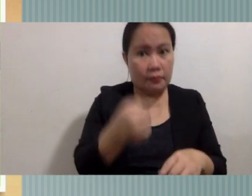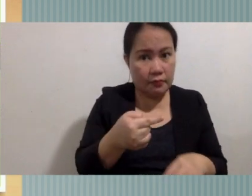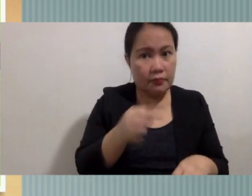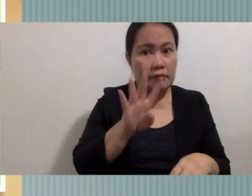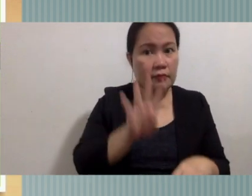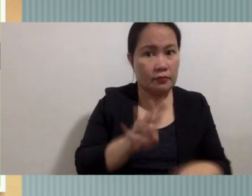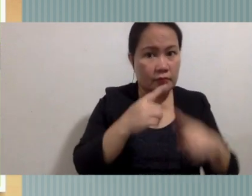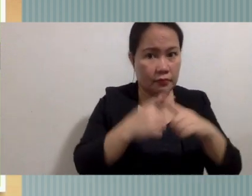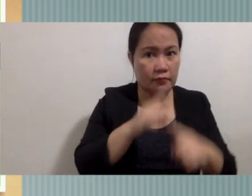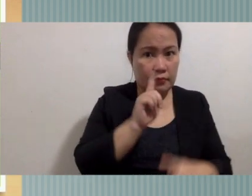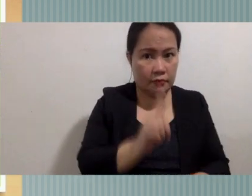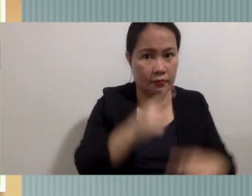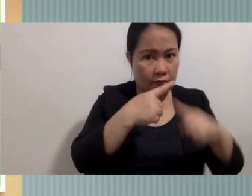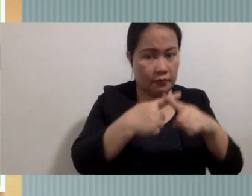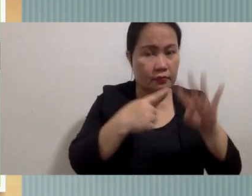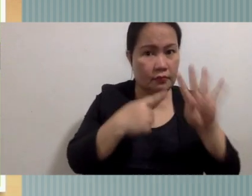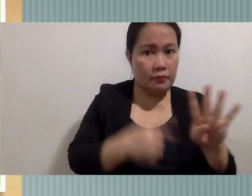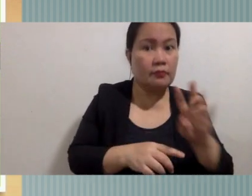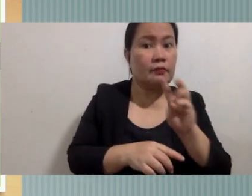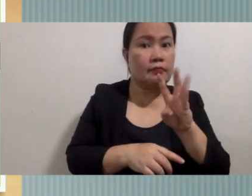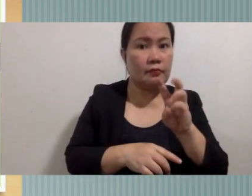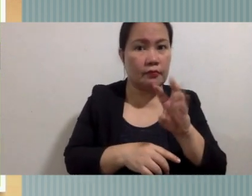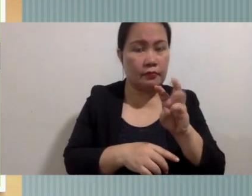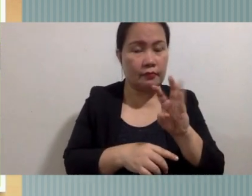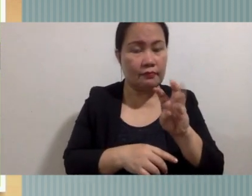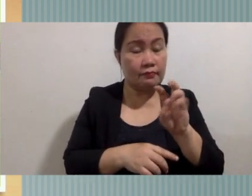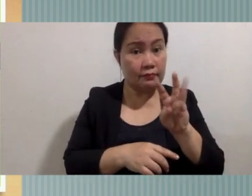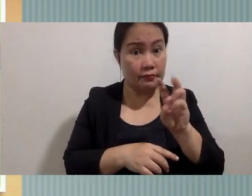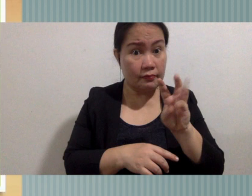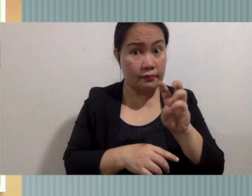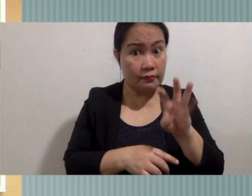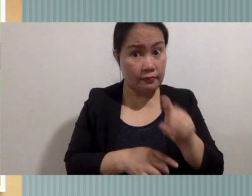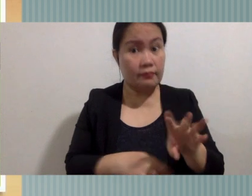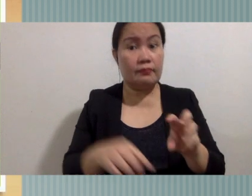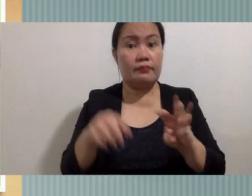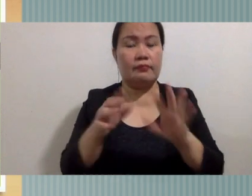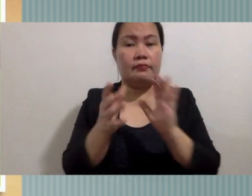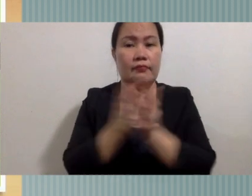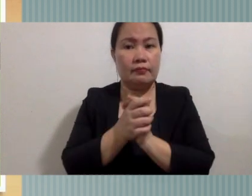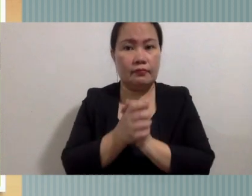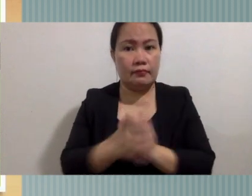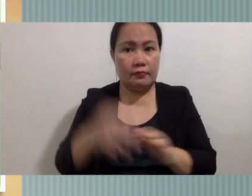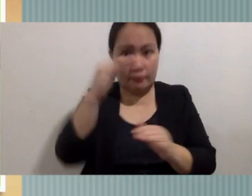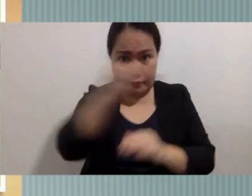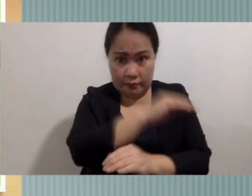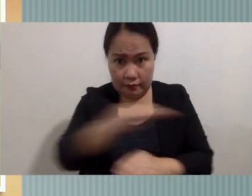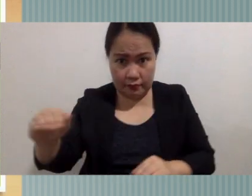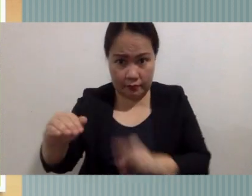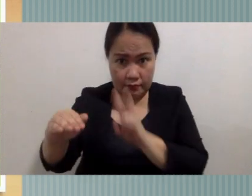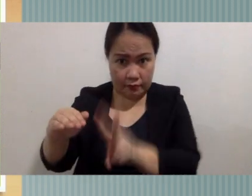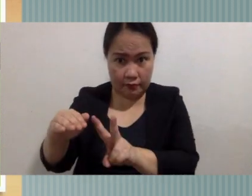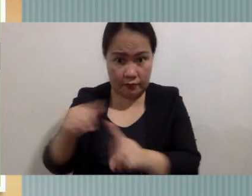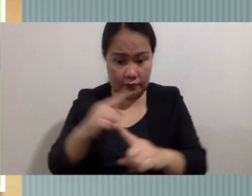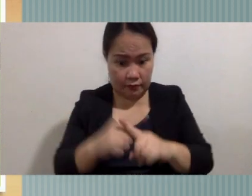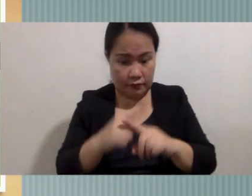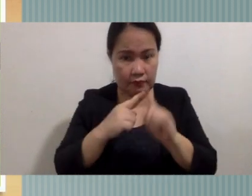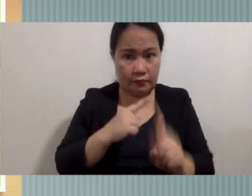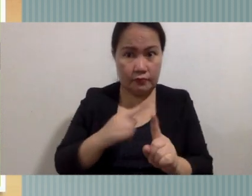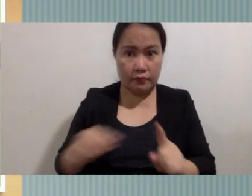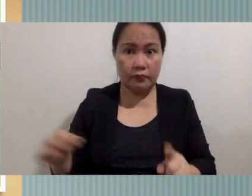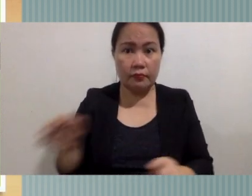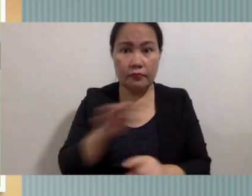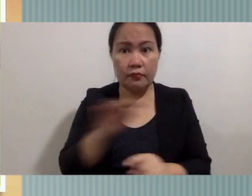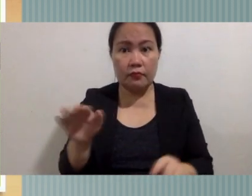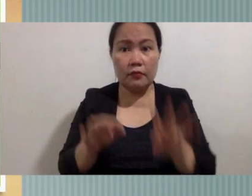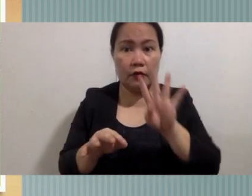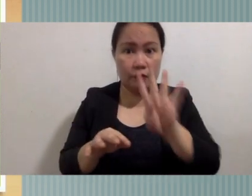is 16. Minus 4 times 1 is 4 times 4, that is 16. All over 2.